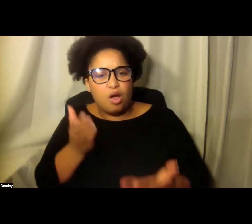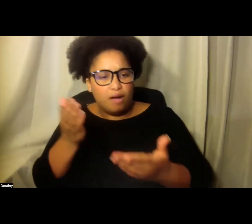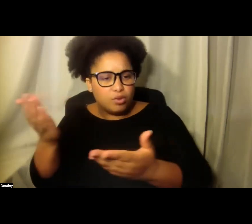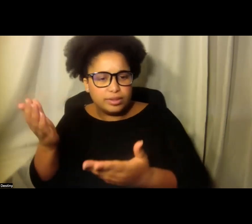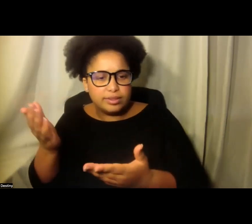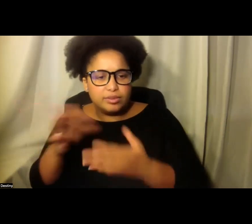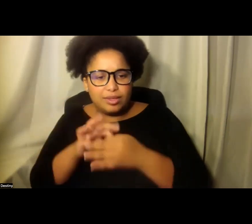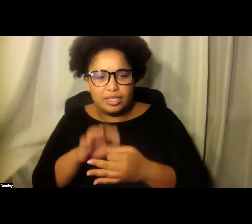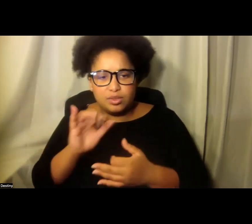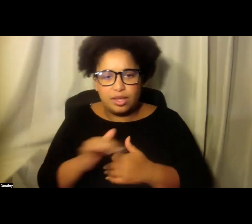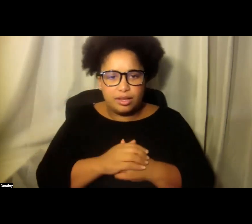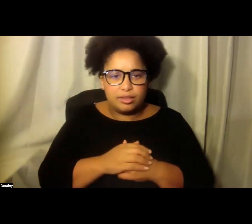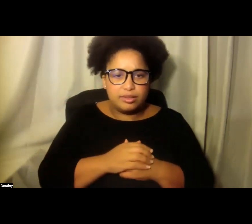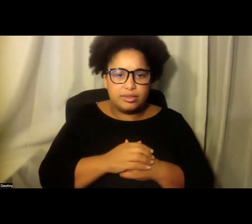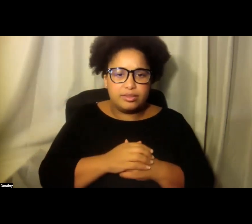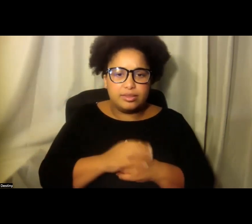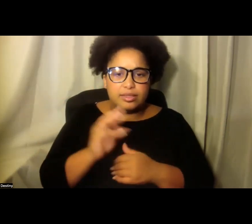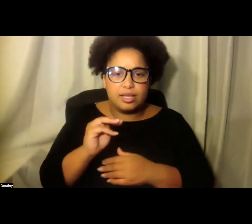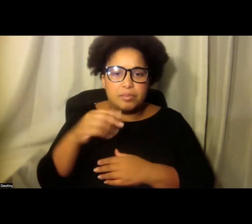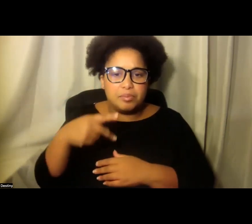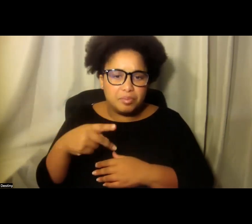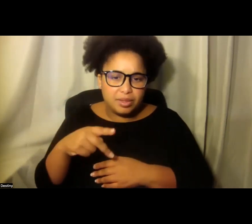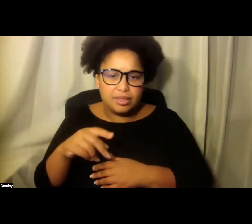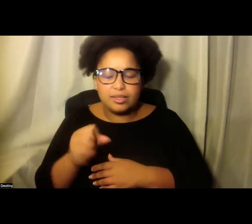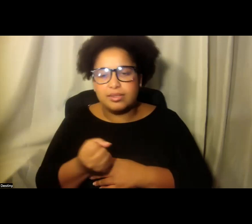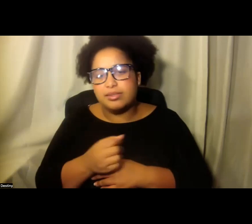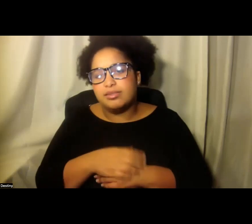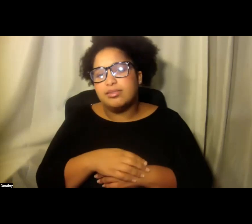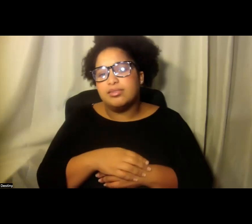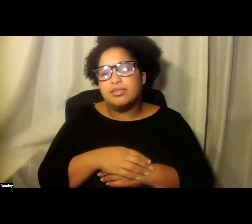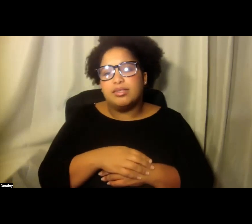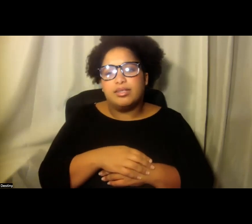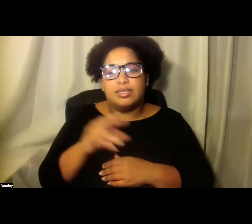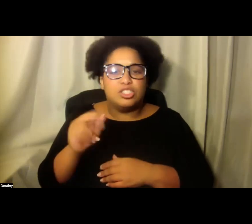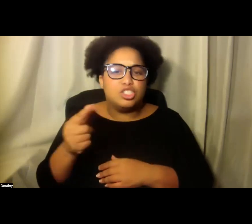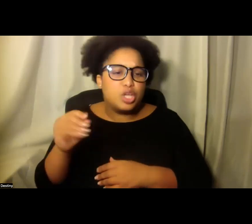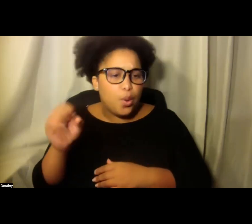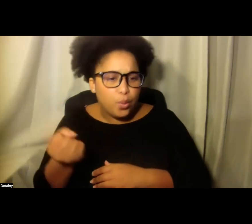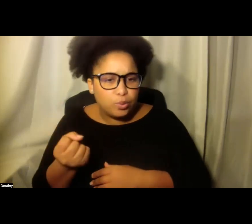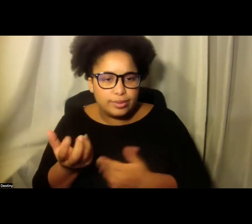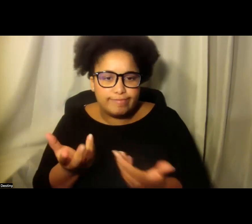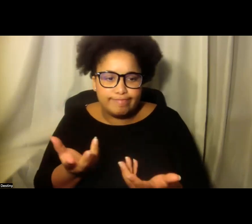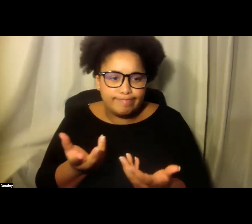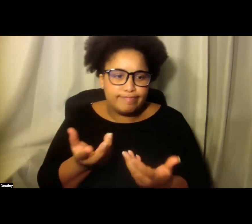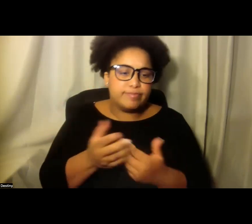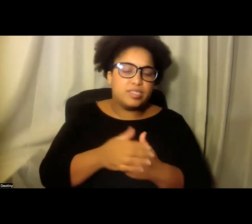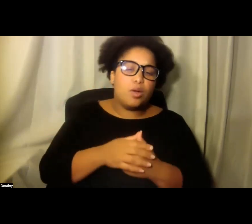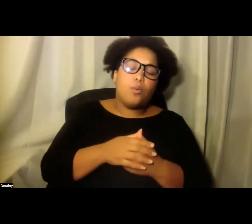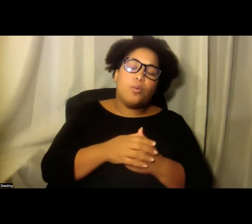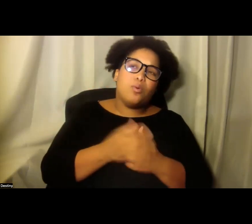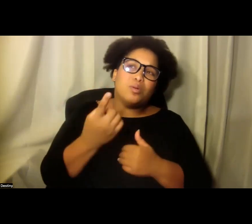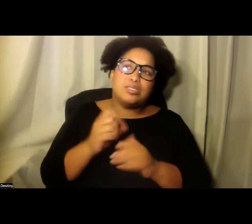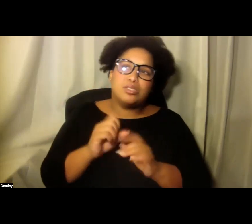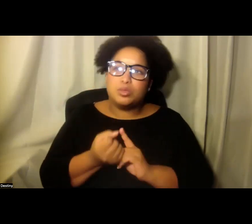know, as in regards to PMPs and NGOs and whatnot. But we'd really have to. This would be one of the situations where we'd